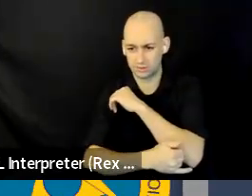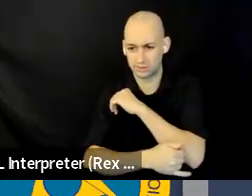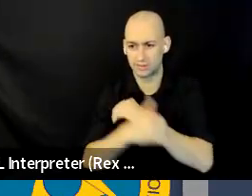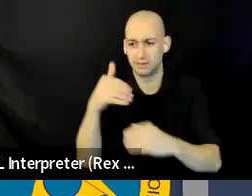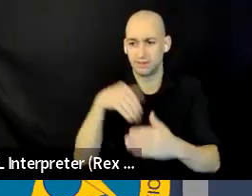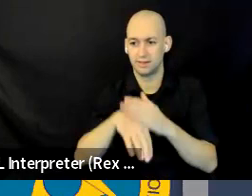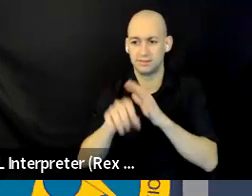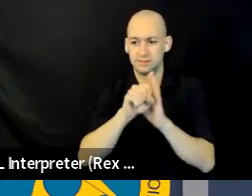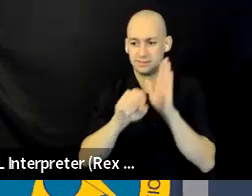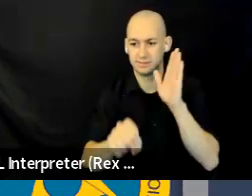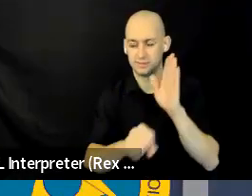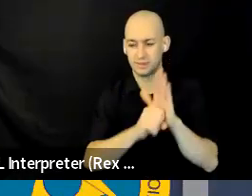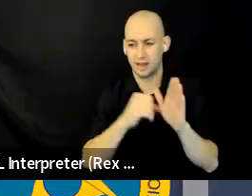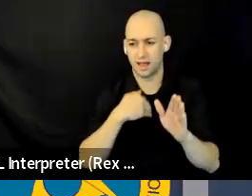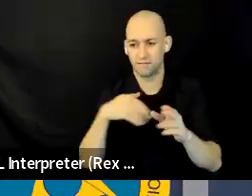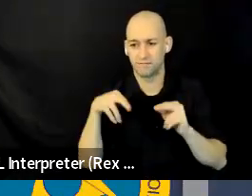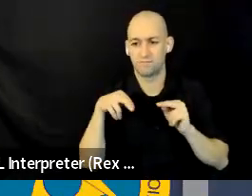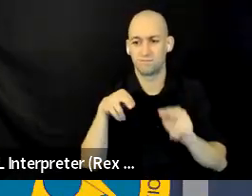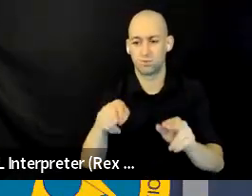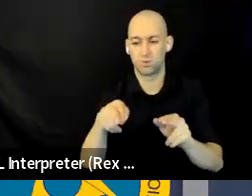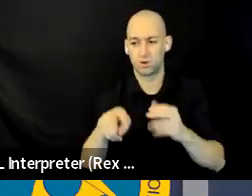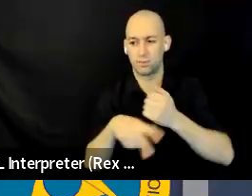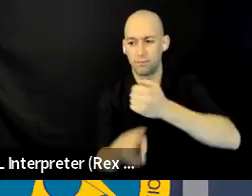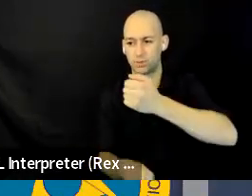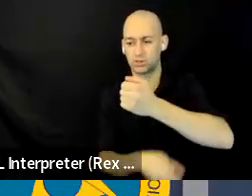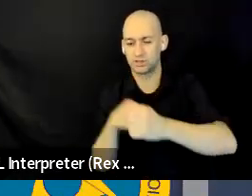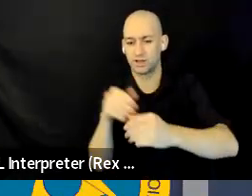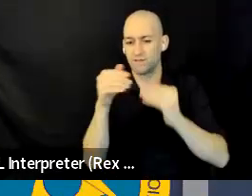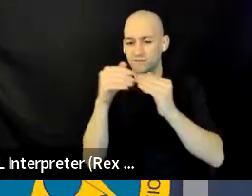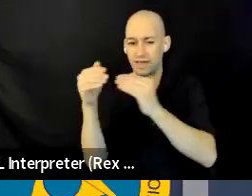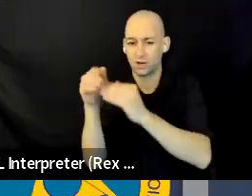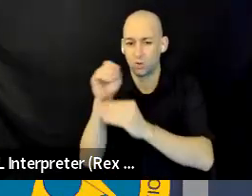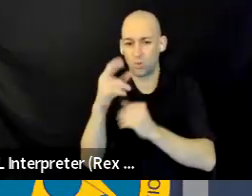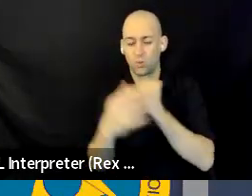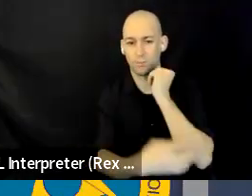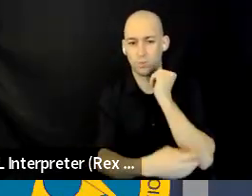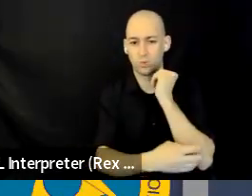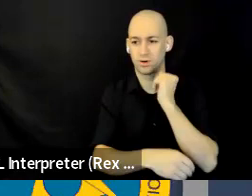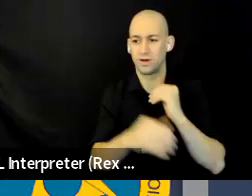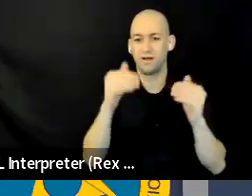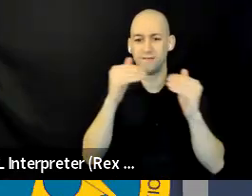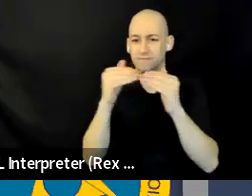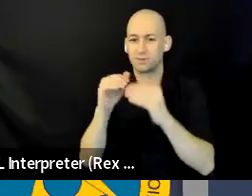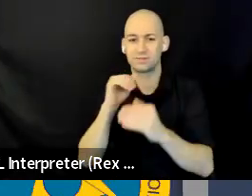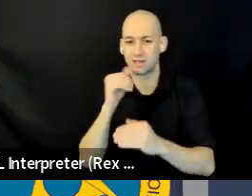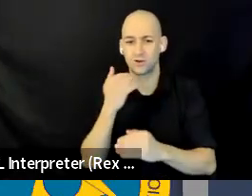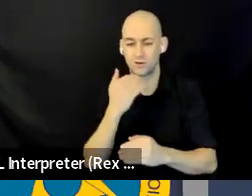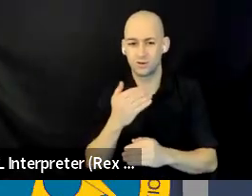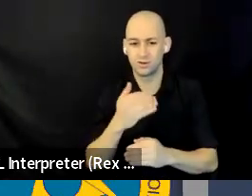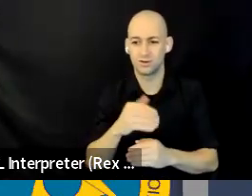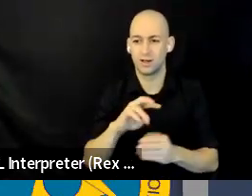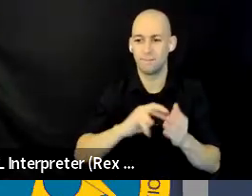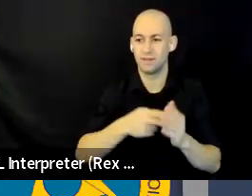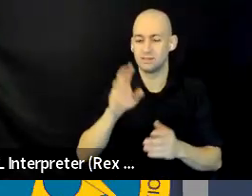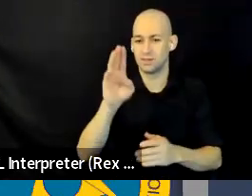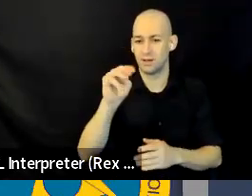state have roads and bridges in fair or poor condition. Fair is not a good state. That means it's the momentum of